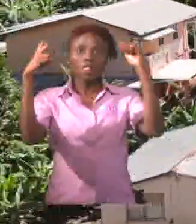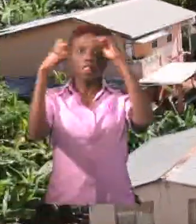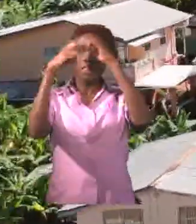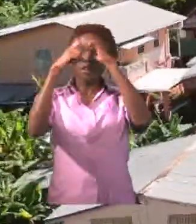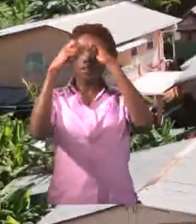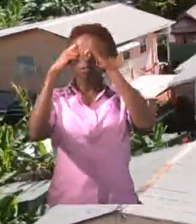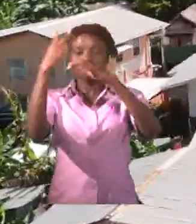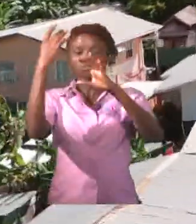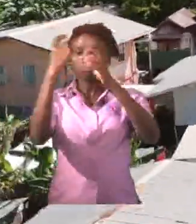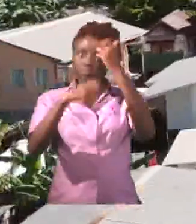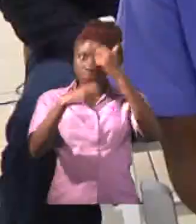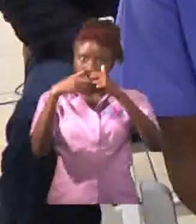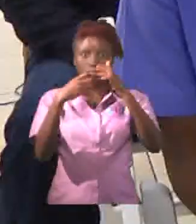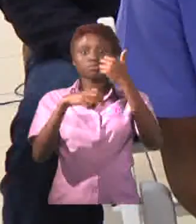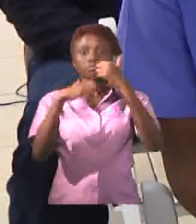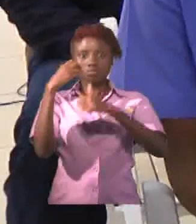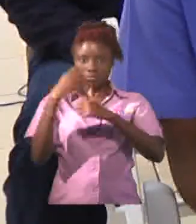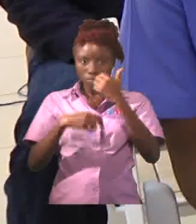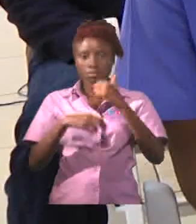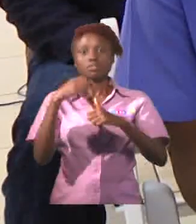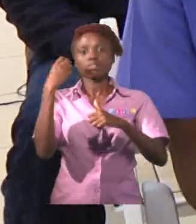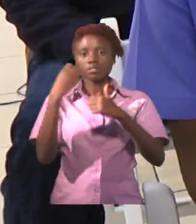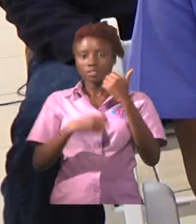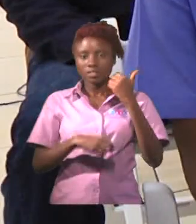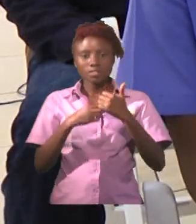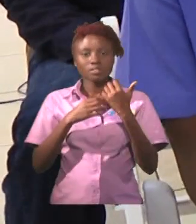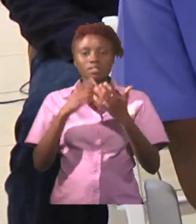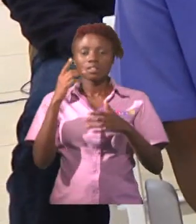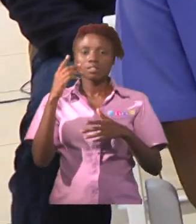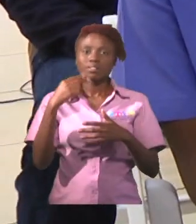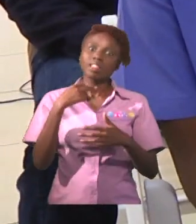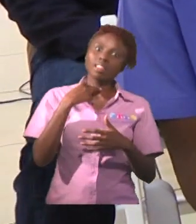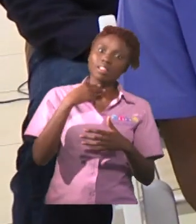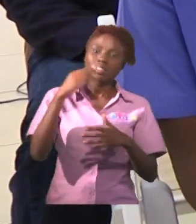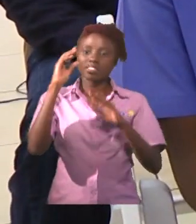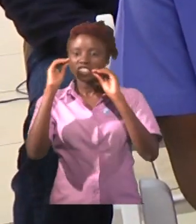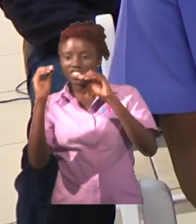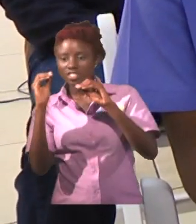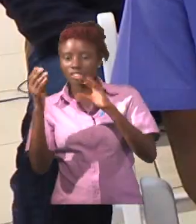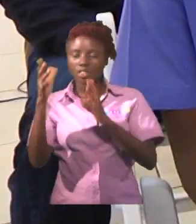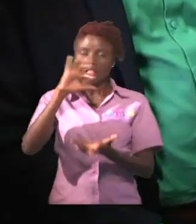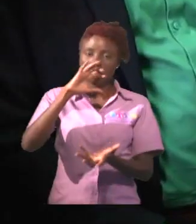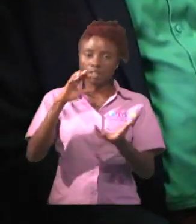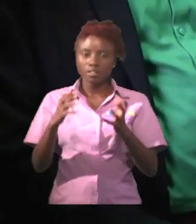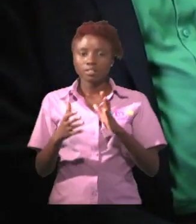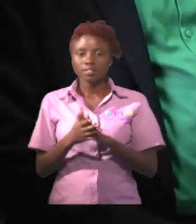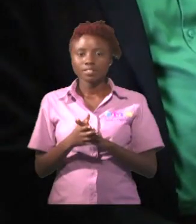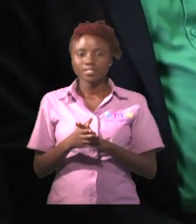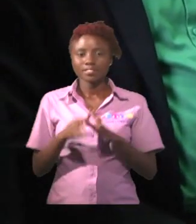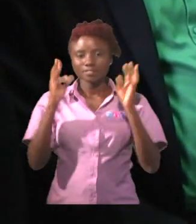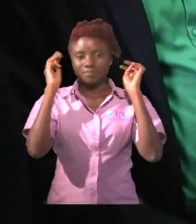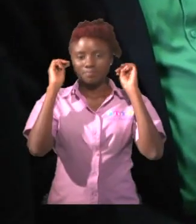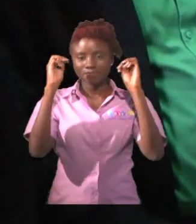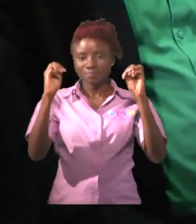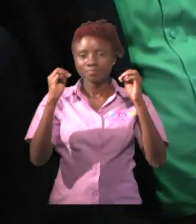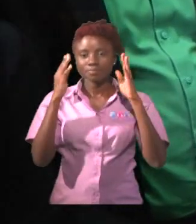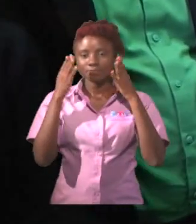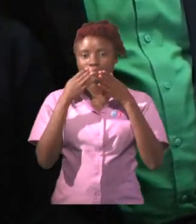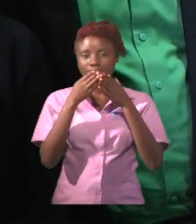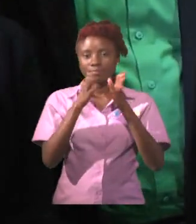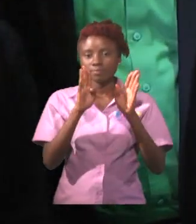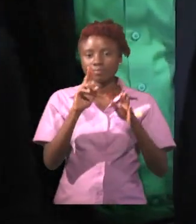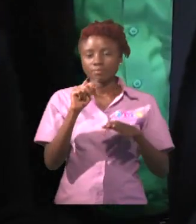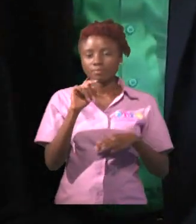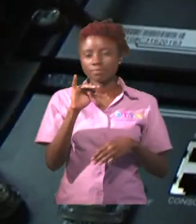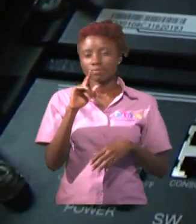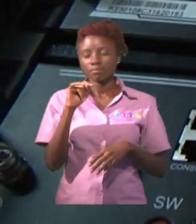interruptions, which impacted the daily functioning of the school. Discussions began with the Tobago House of Assembly and the Ministry of Public Utilities for a